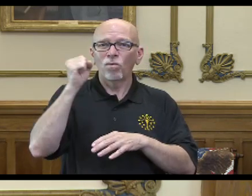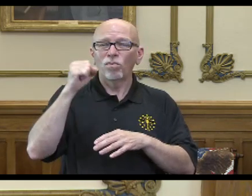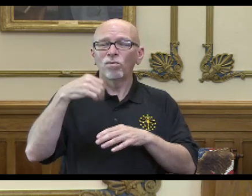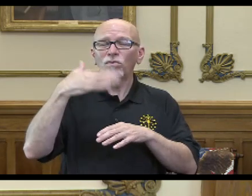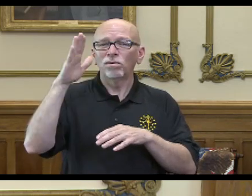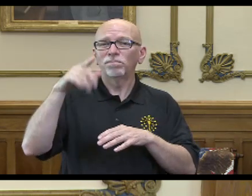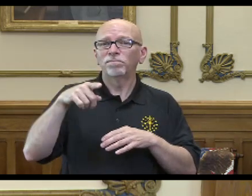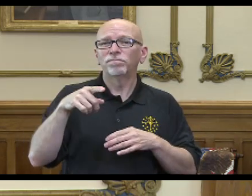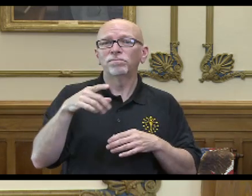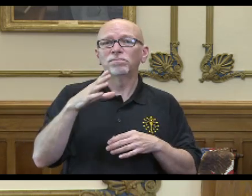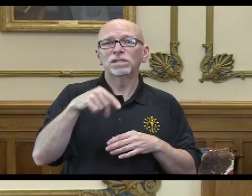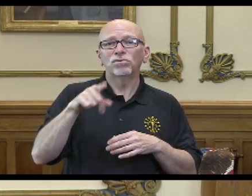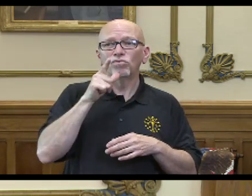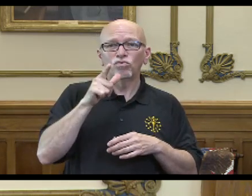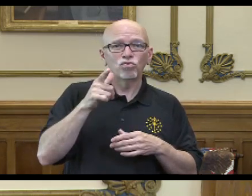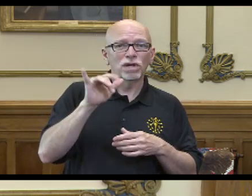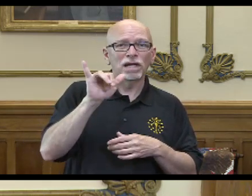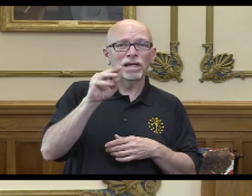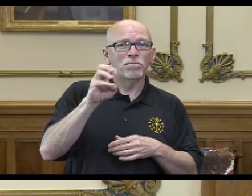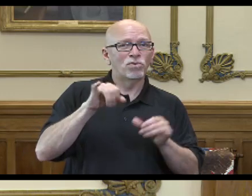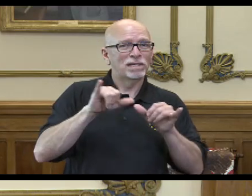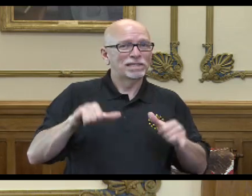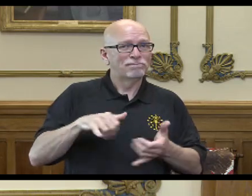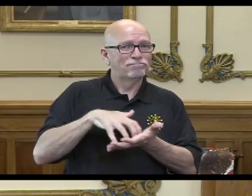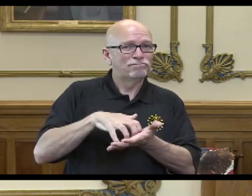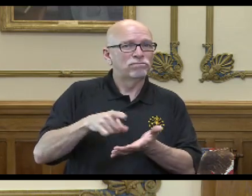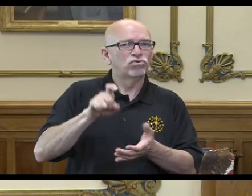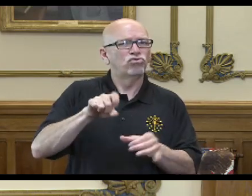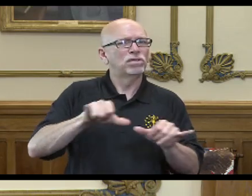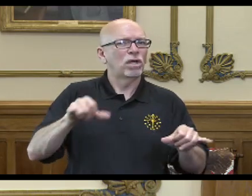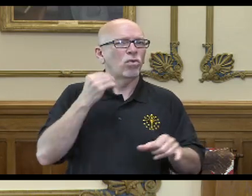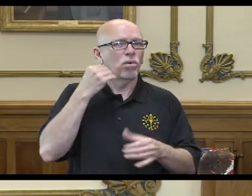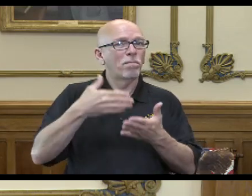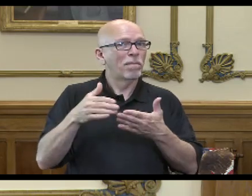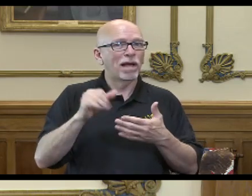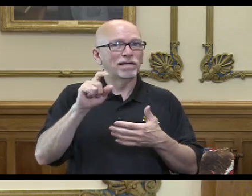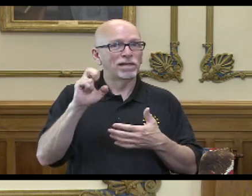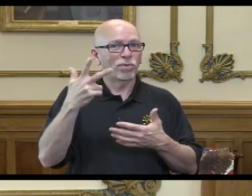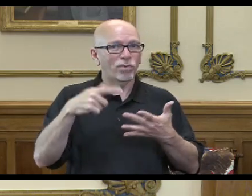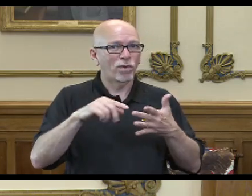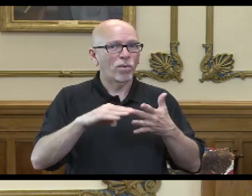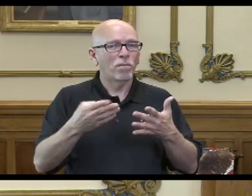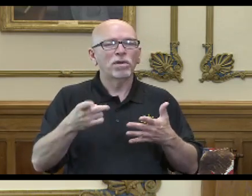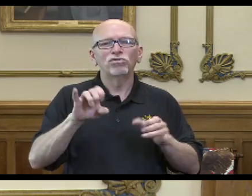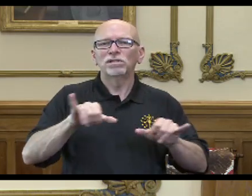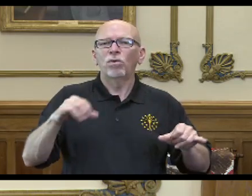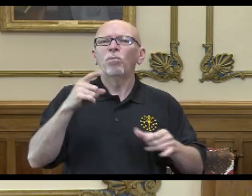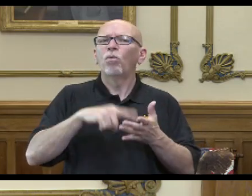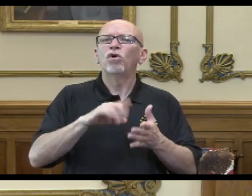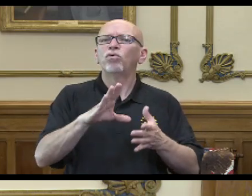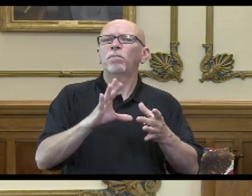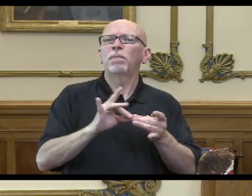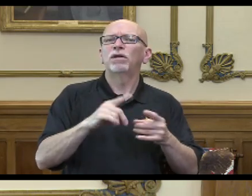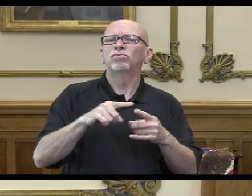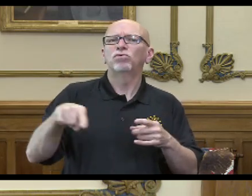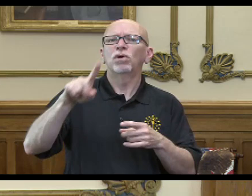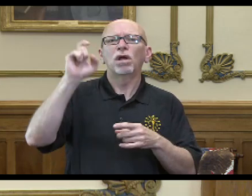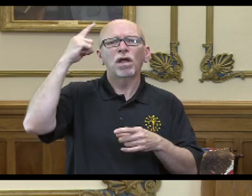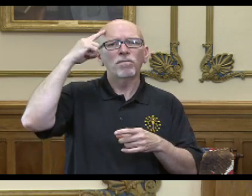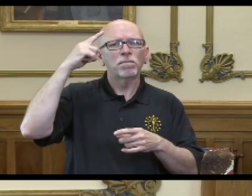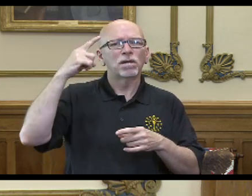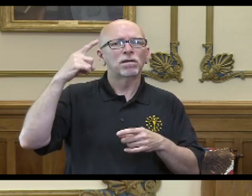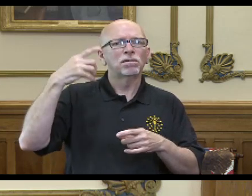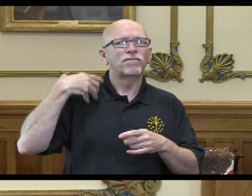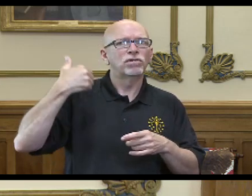who are immunocompromised should still stay home despite the start of the staged reopening. What is your message to these governmental